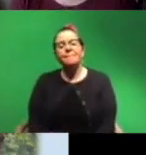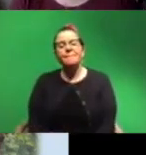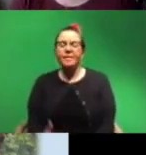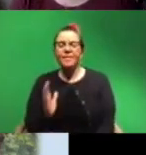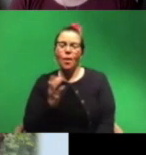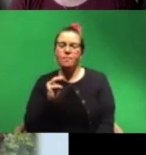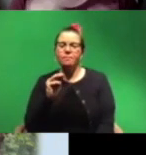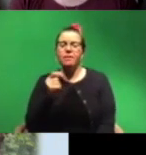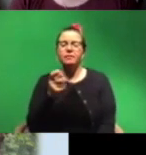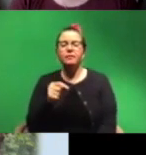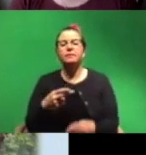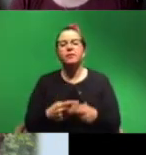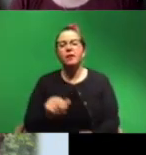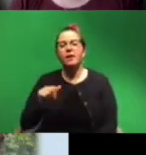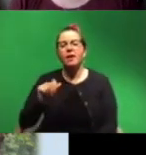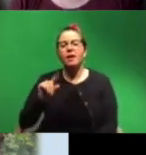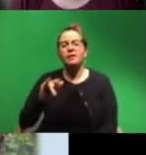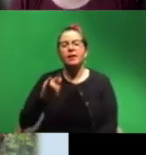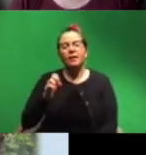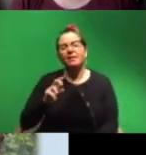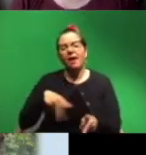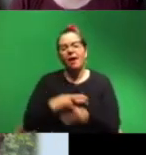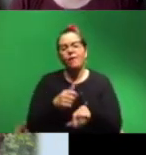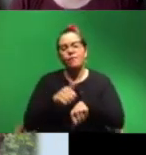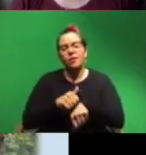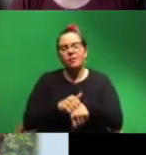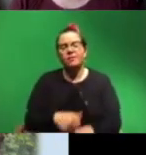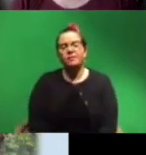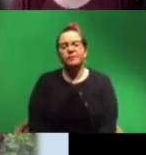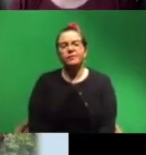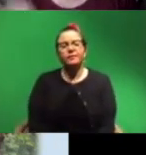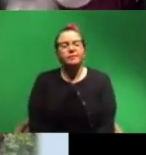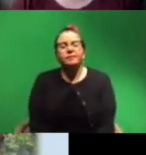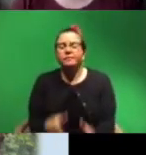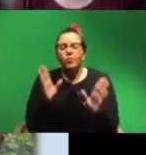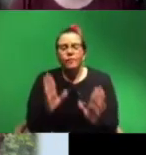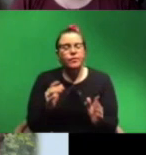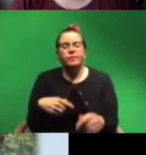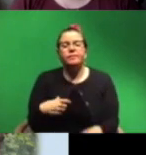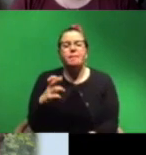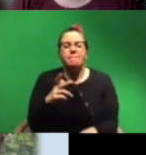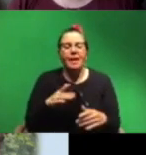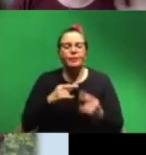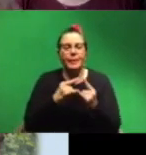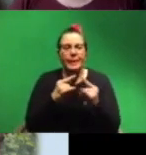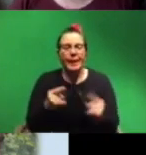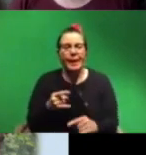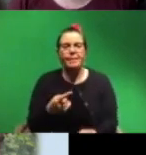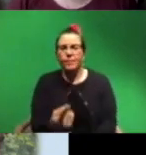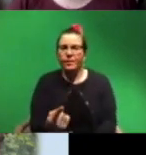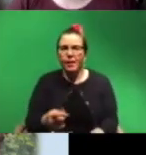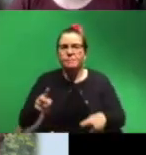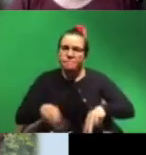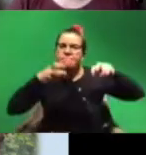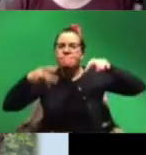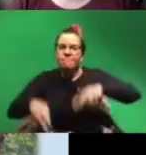we called him Adakite, which is a type of rock. And it was wonderful. We'd get back to camp, and he'd come bounding up to us, and